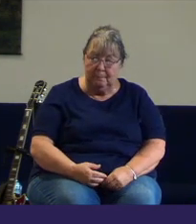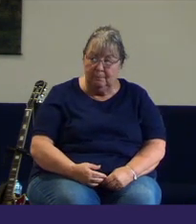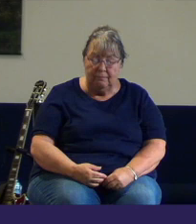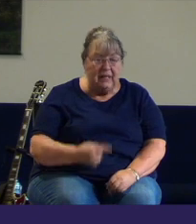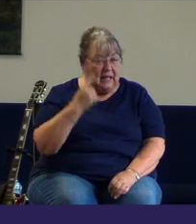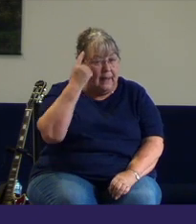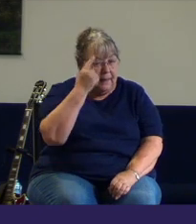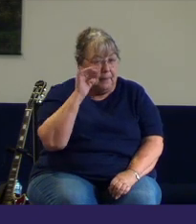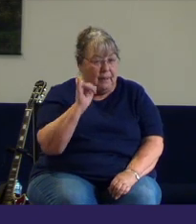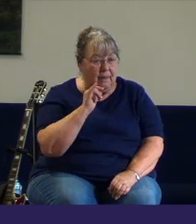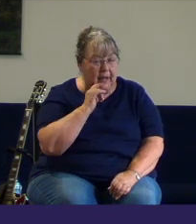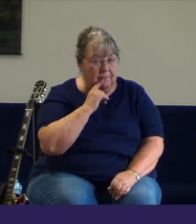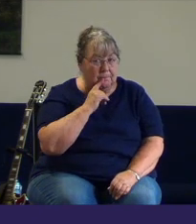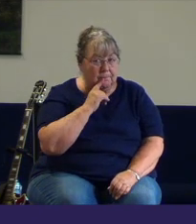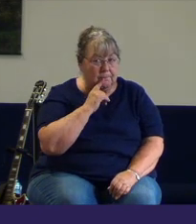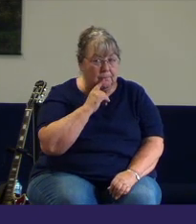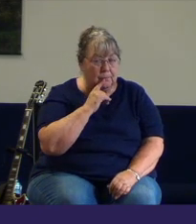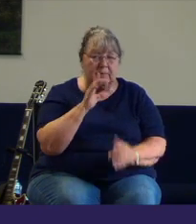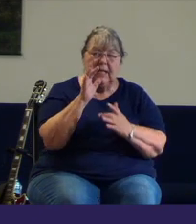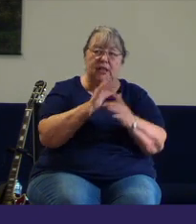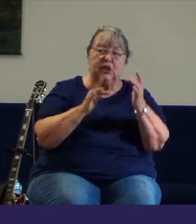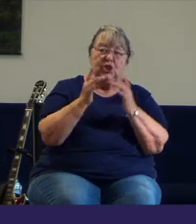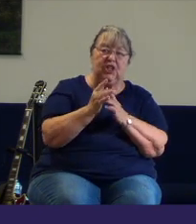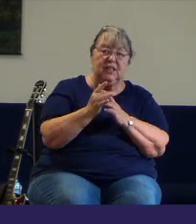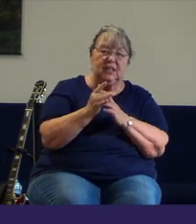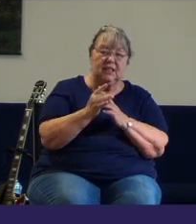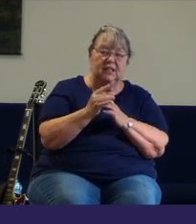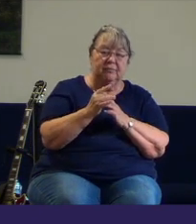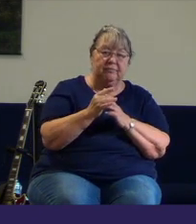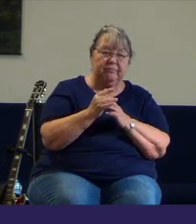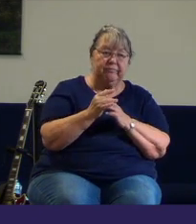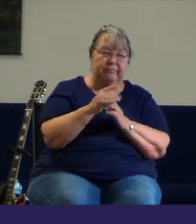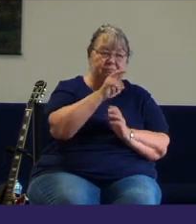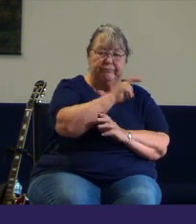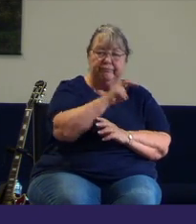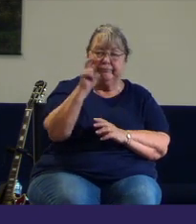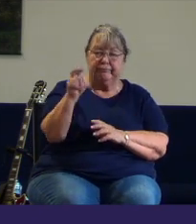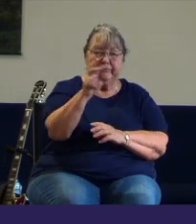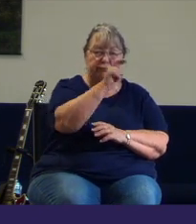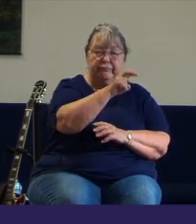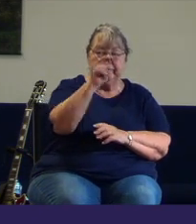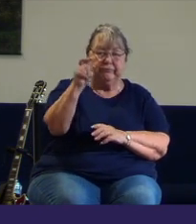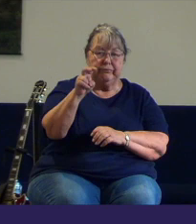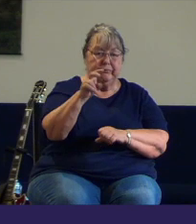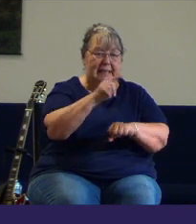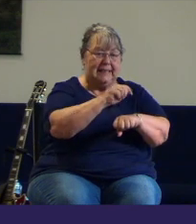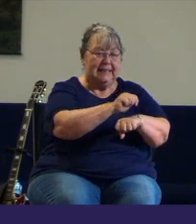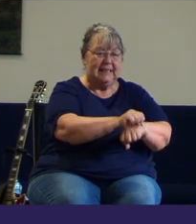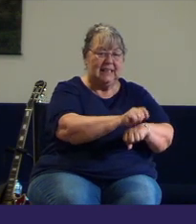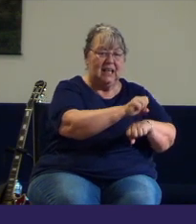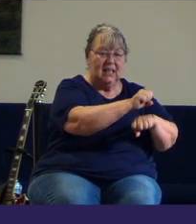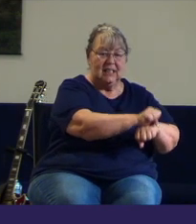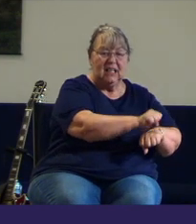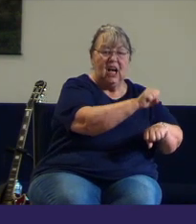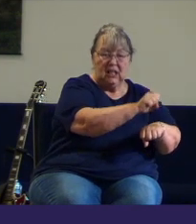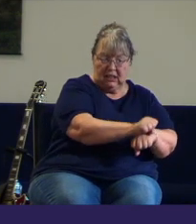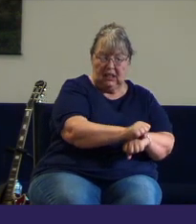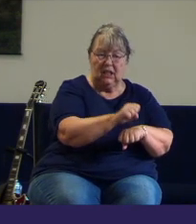Think about this. Jesus is going from synagogue to synagogue throughout Galilee, and he's